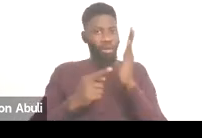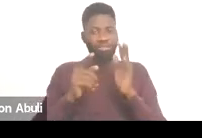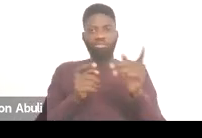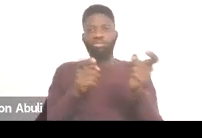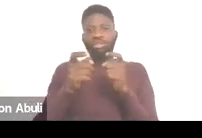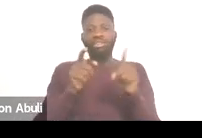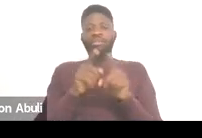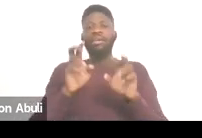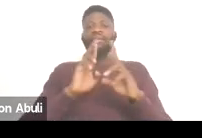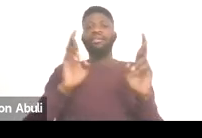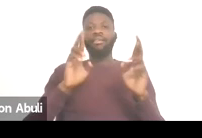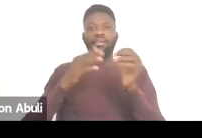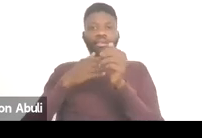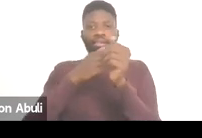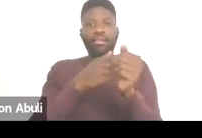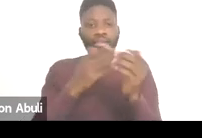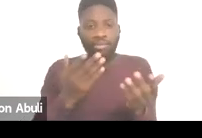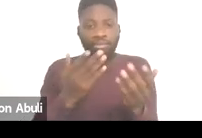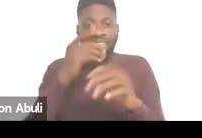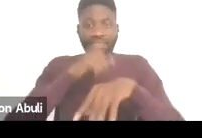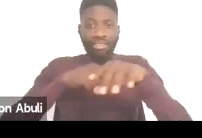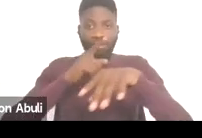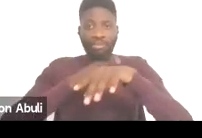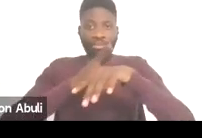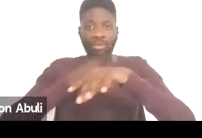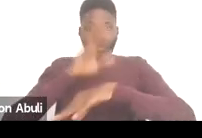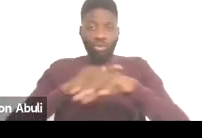ready to work when called upon.